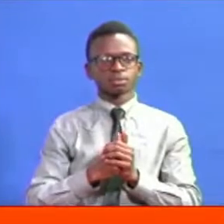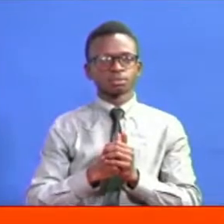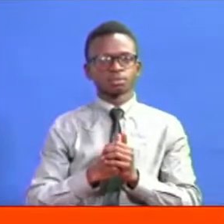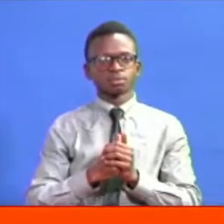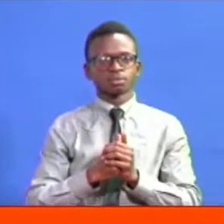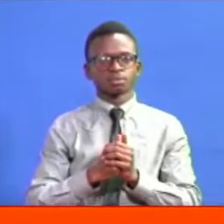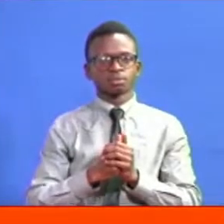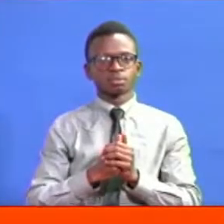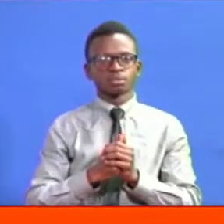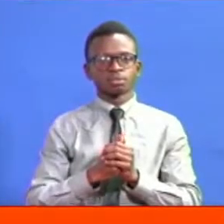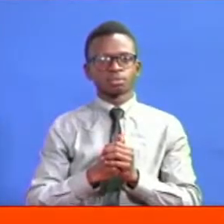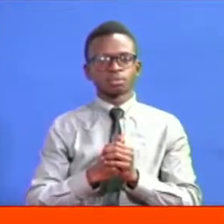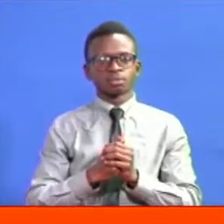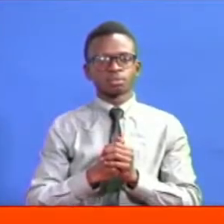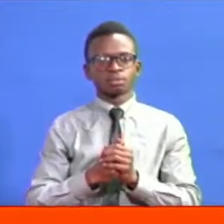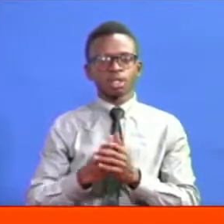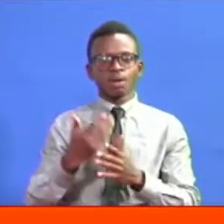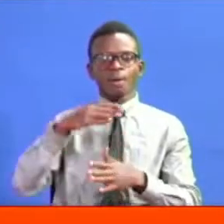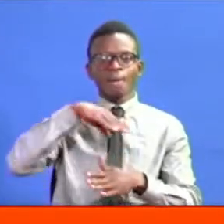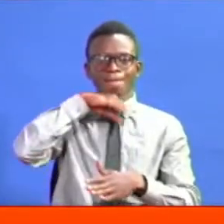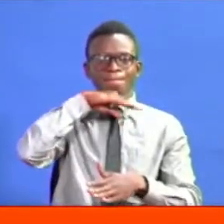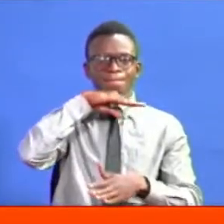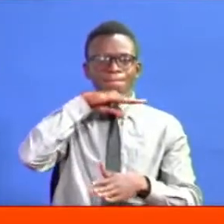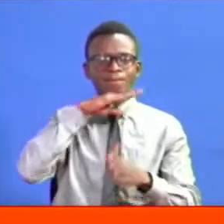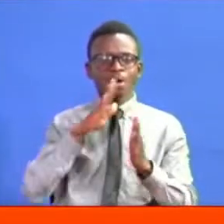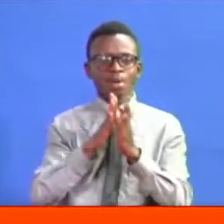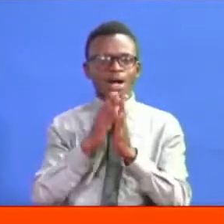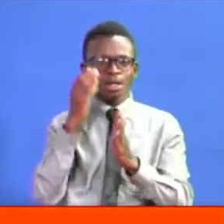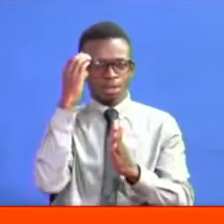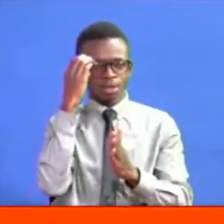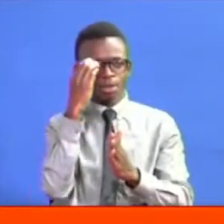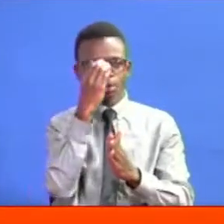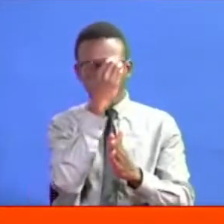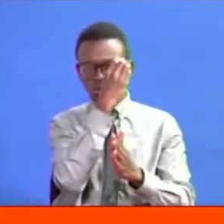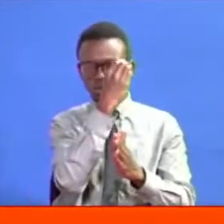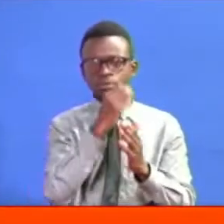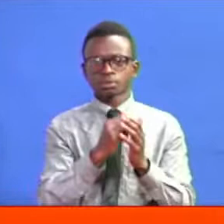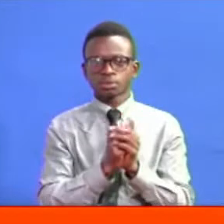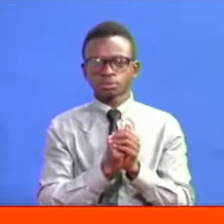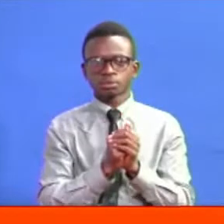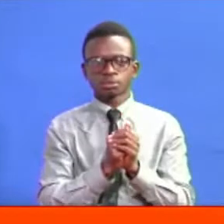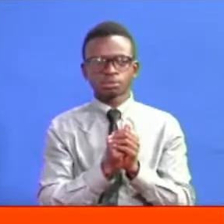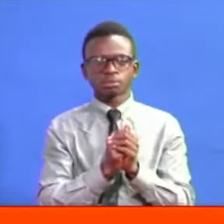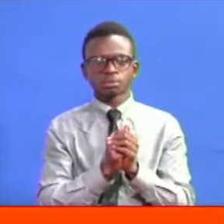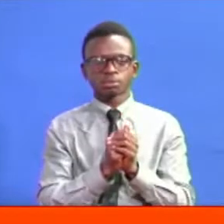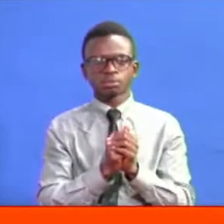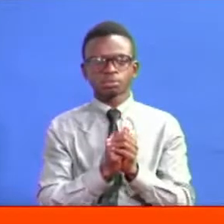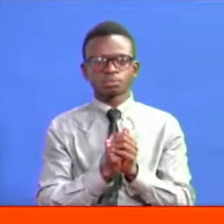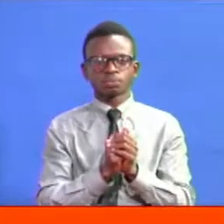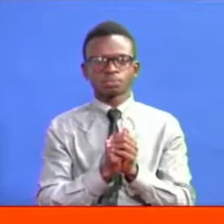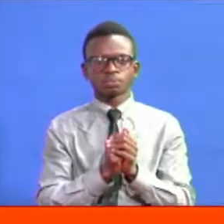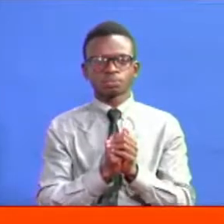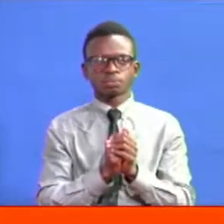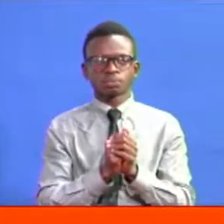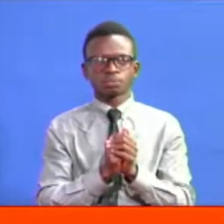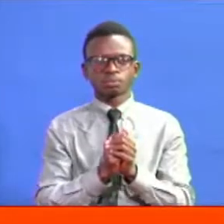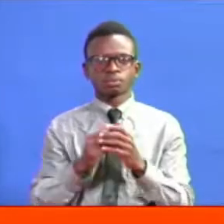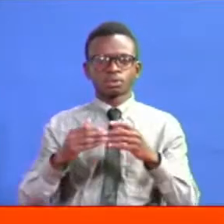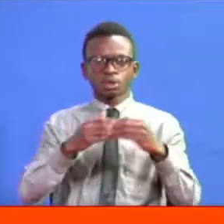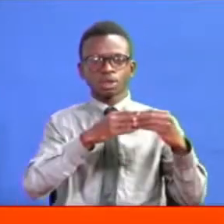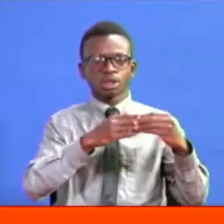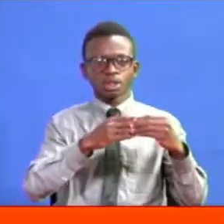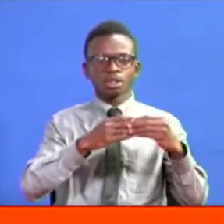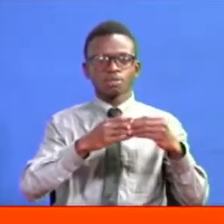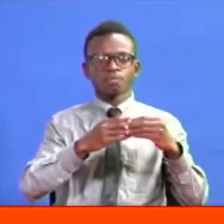former Prime Minister Raila Odinga and his running mate, former Justice Minister Martha Karua, lead the pack